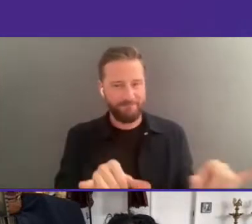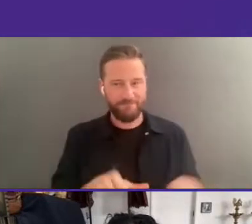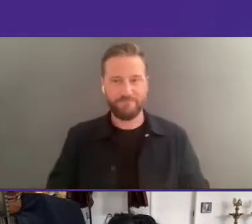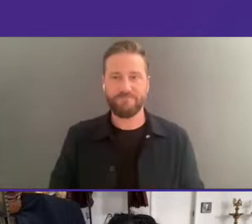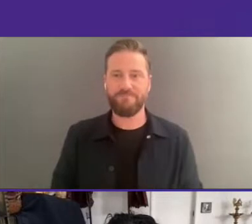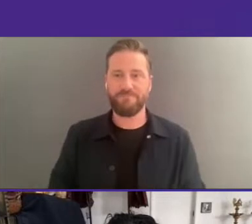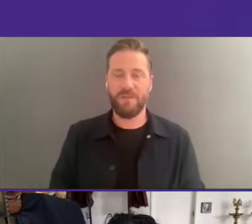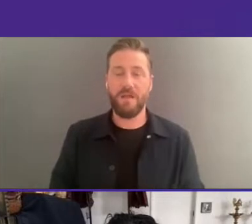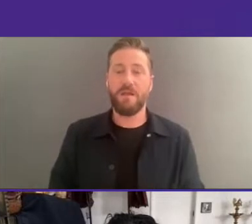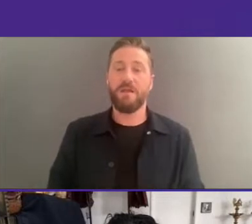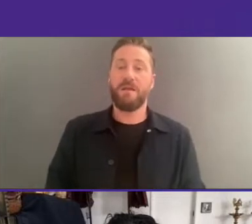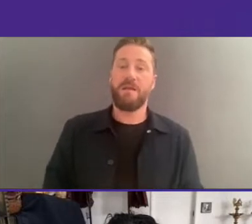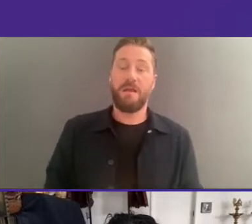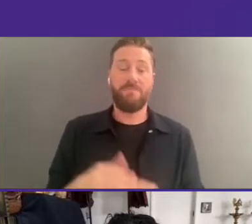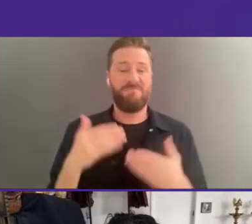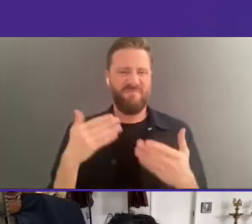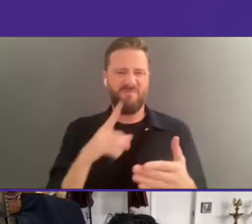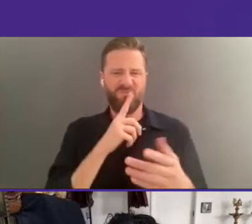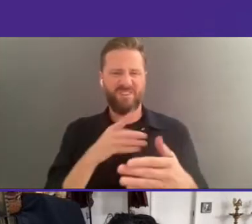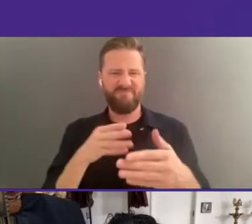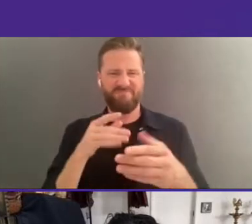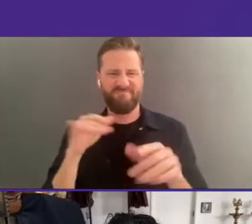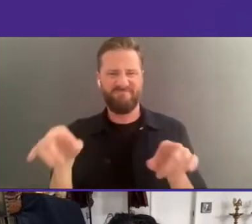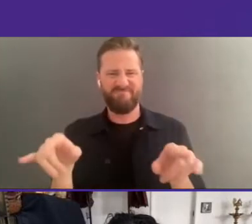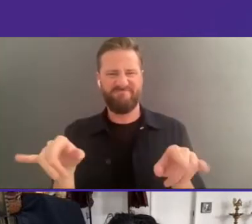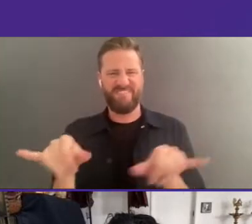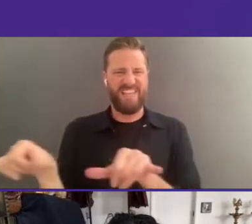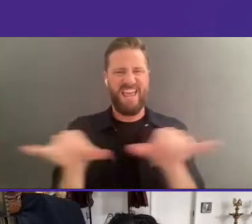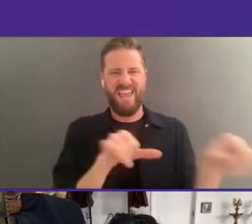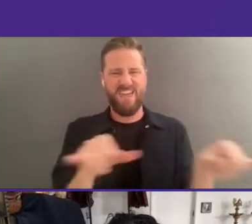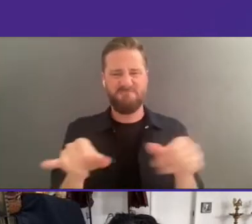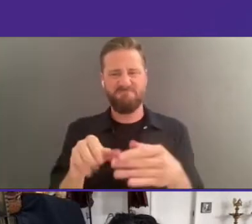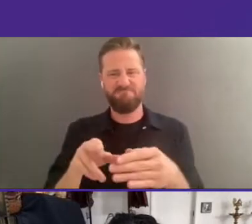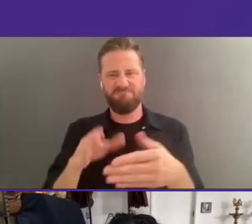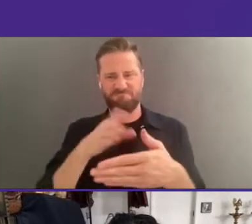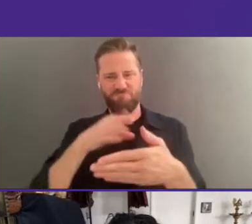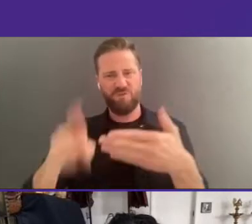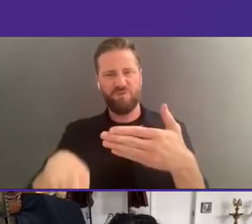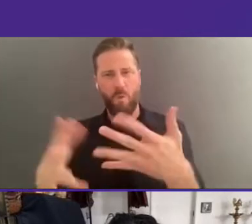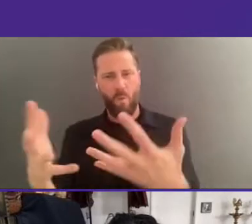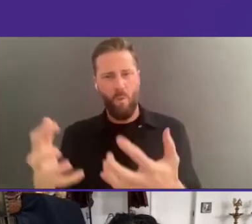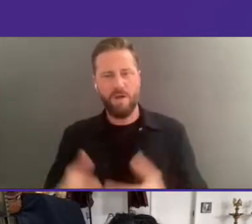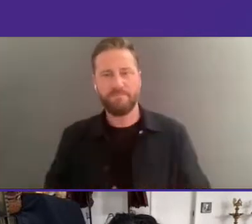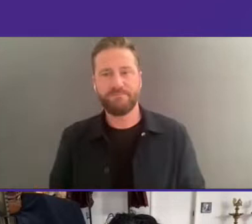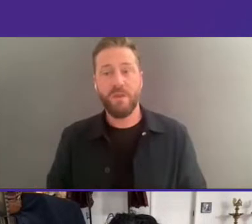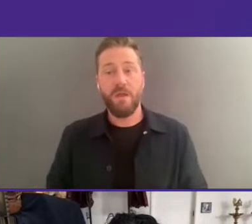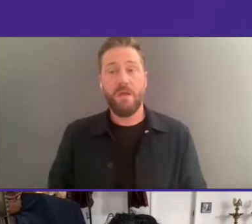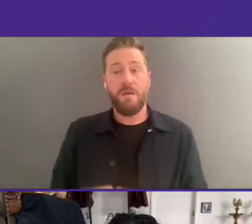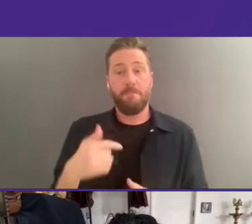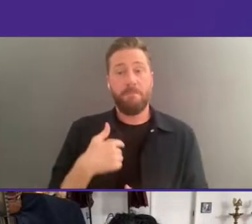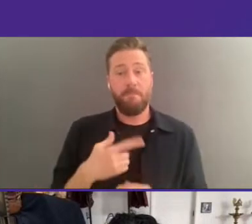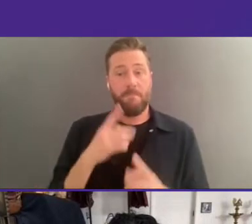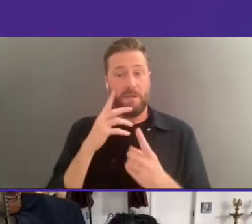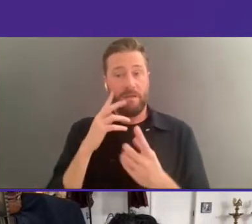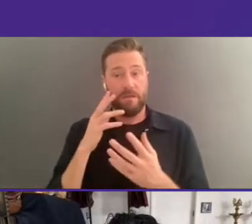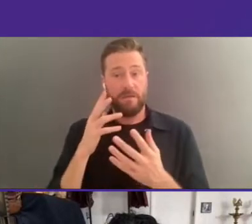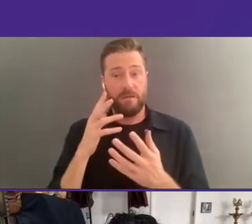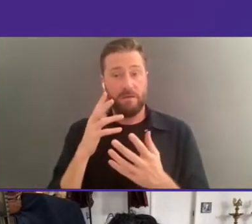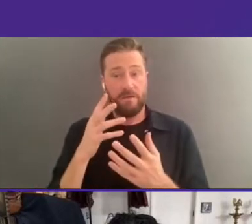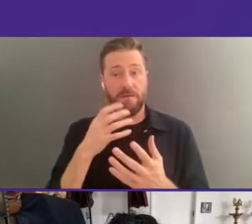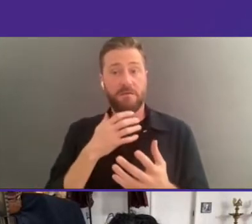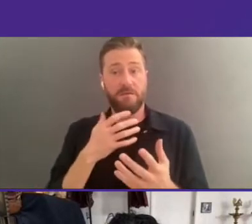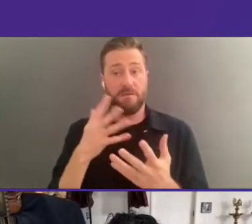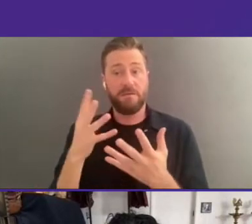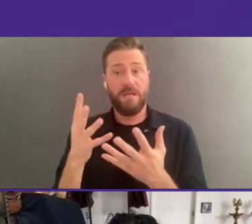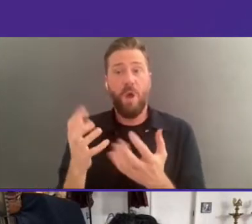in purposes and goals. My desire from early age was kind of been to introduce